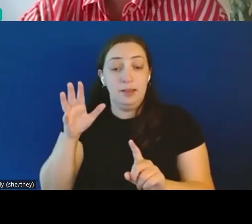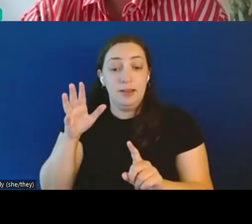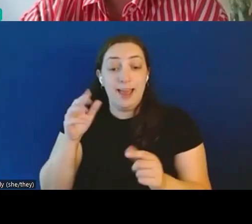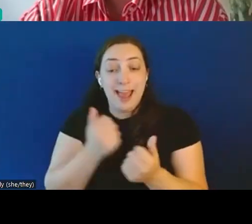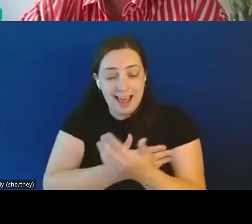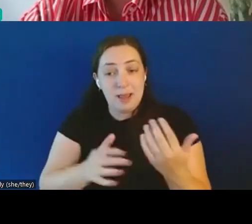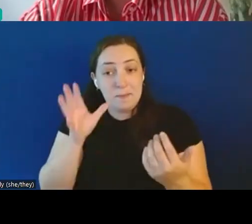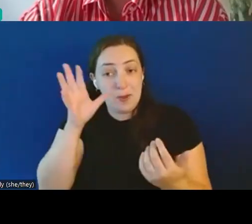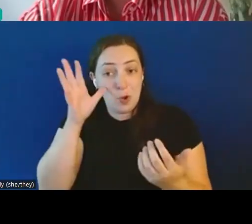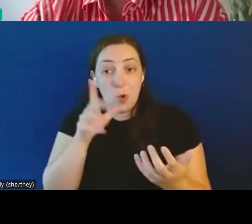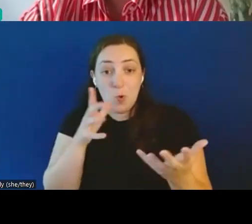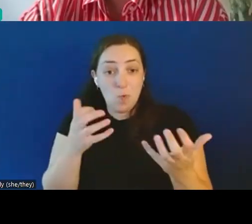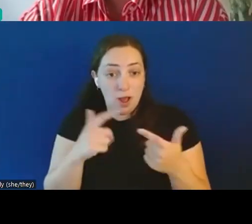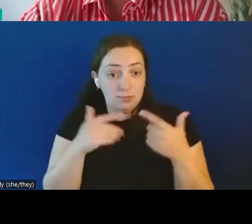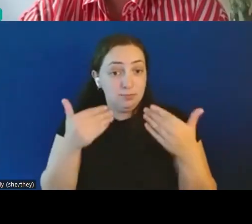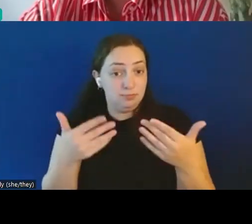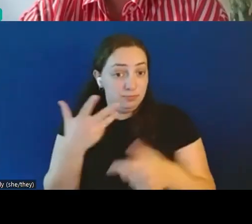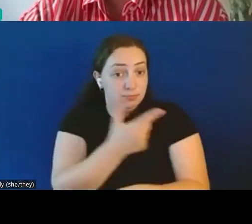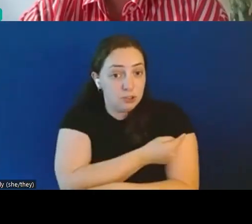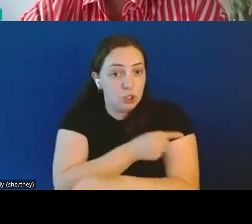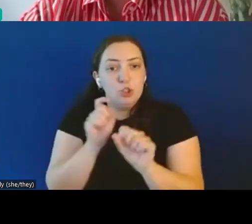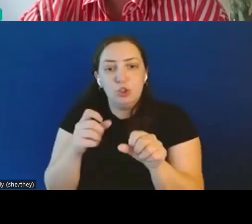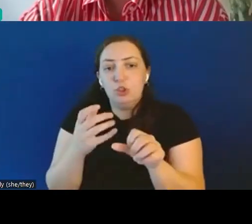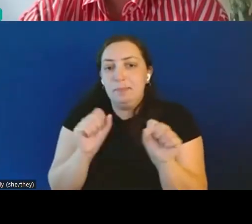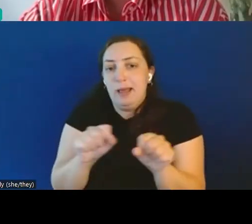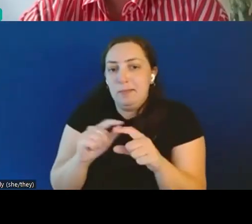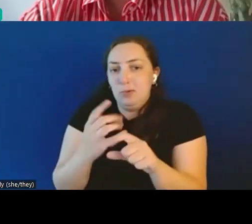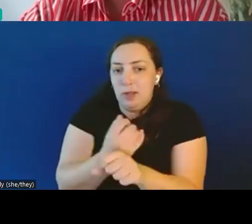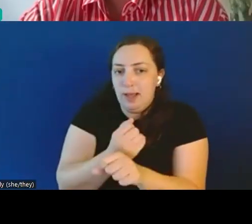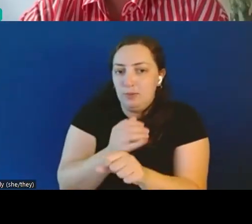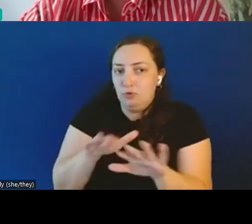child vaccinated should be able to get their child vaccinated.